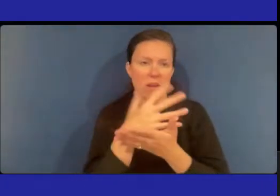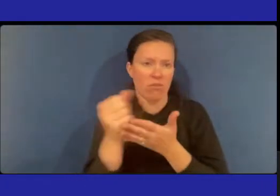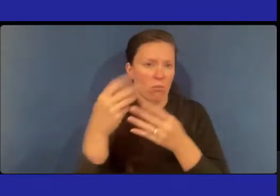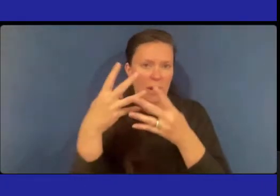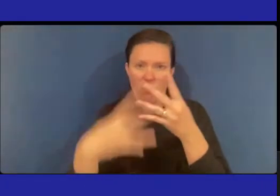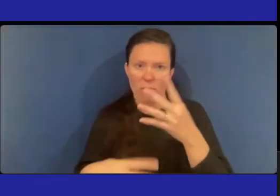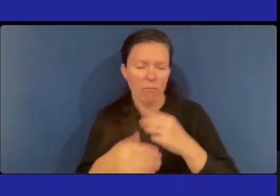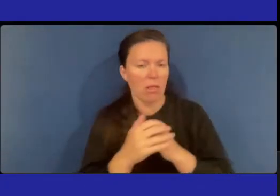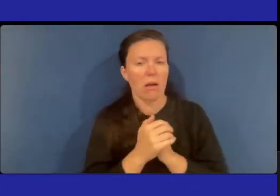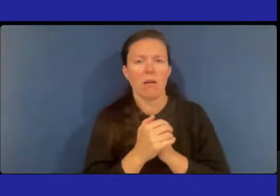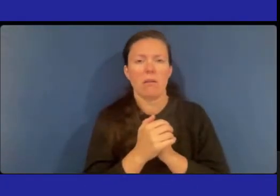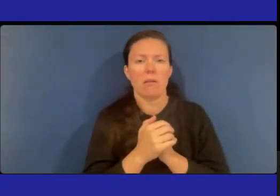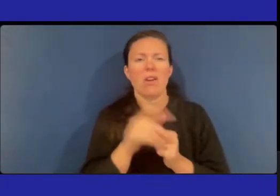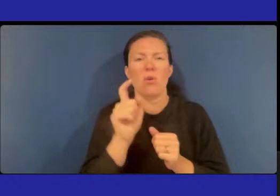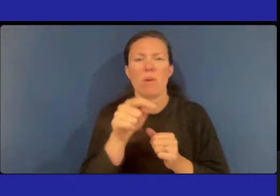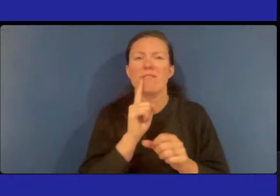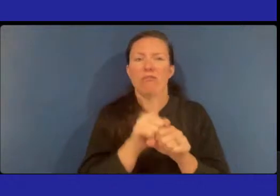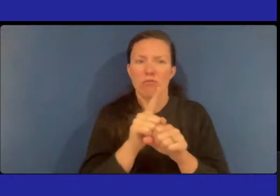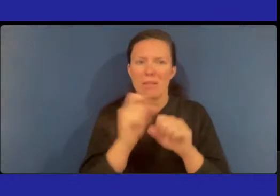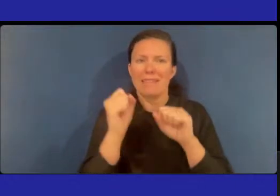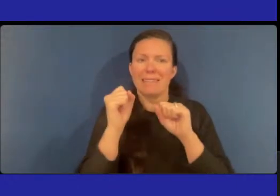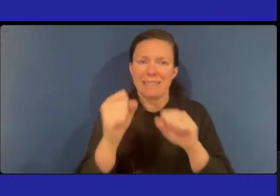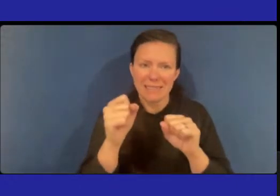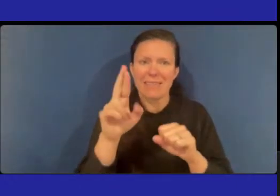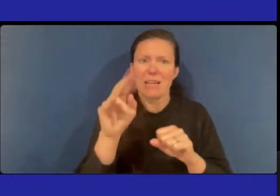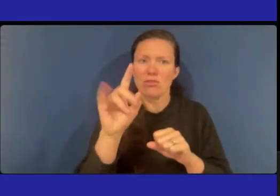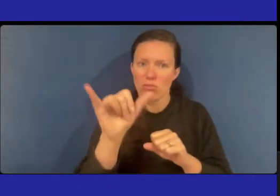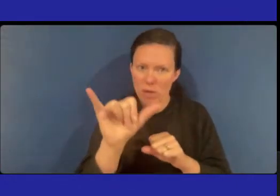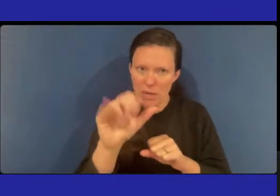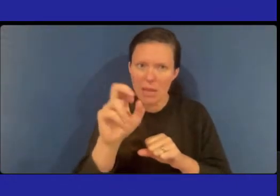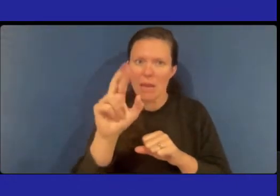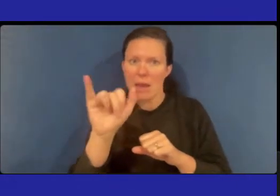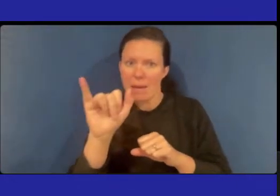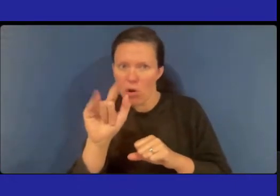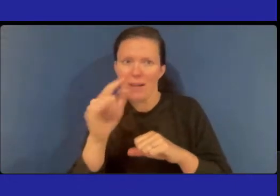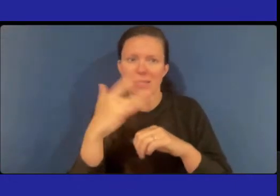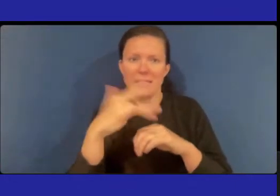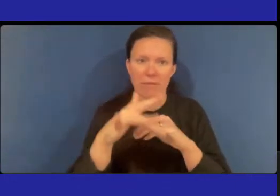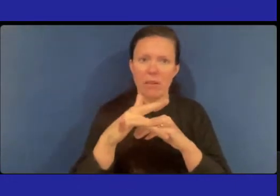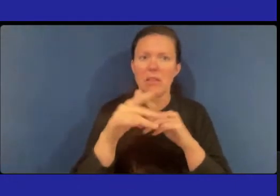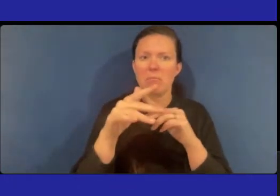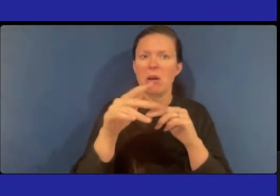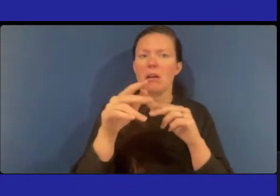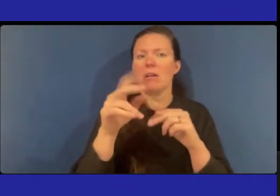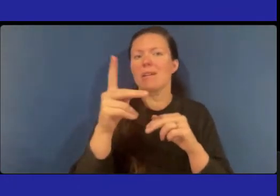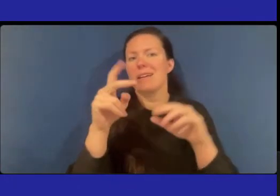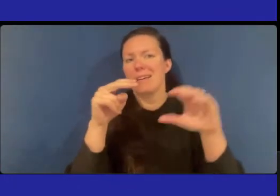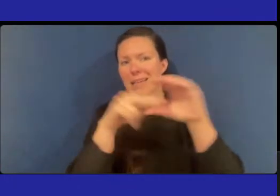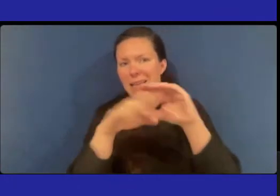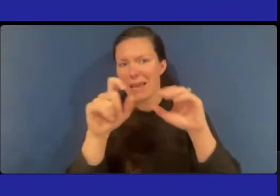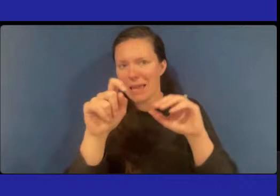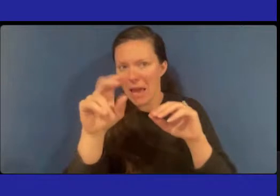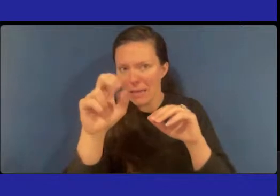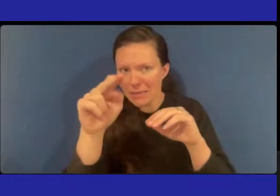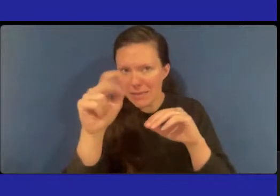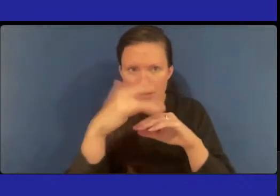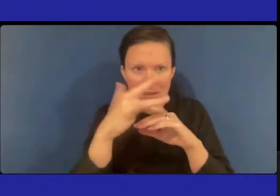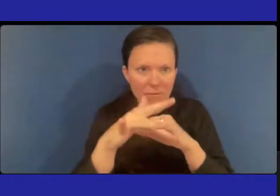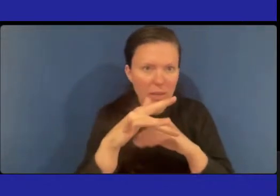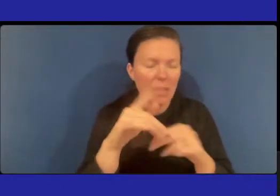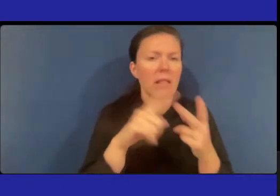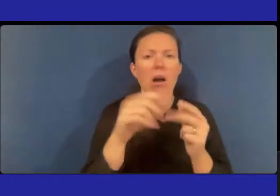We have to have very intense radiology. MRI has to be available immediately, CAT scan available immediately,